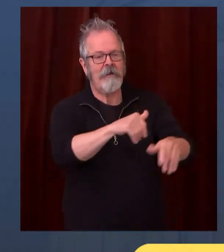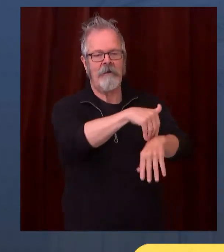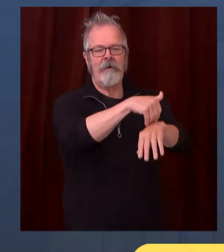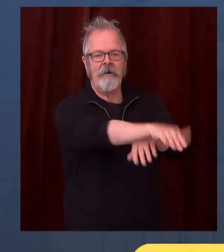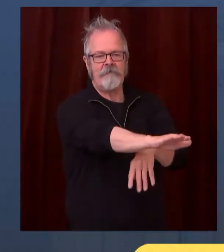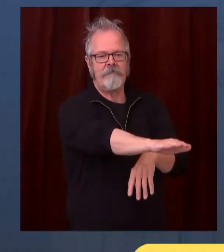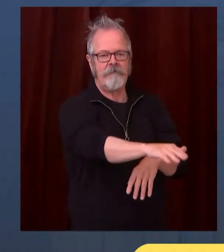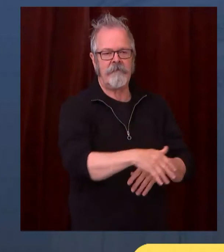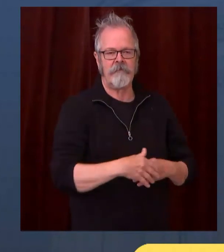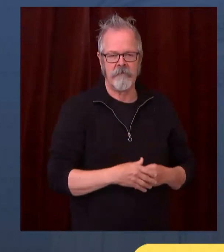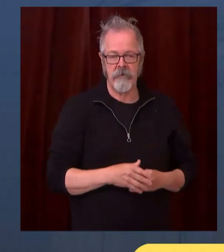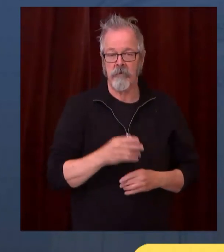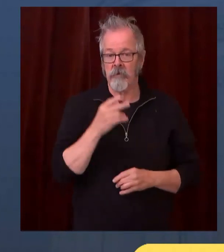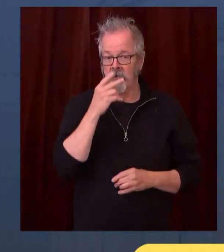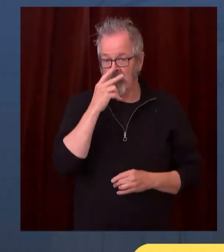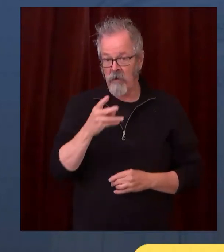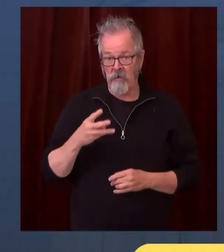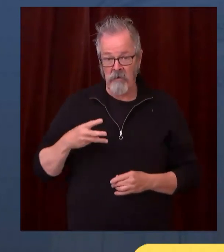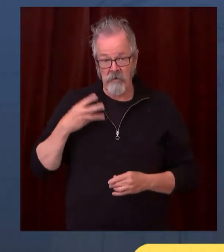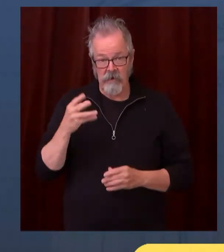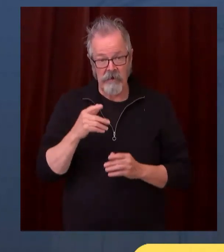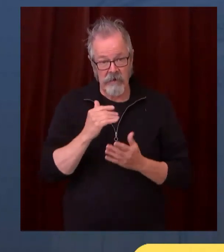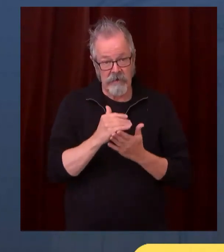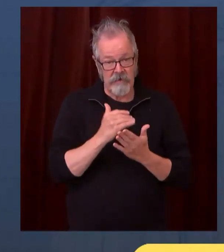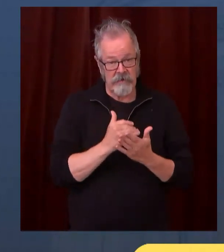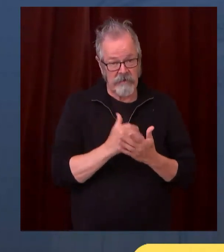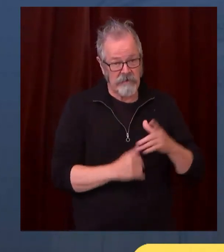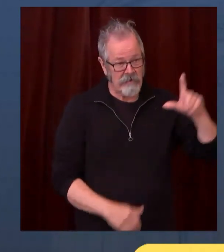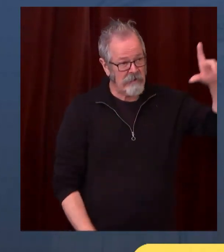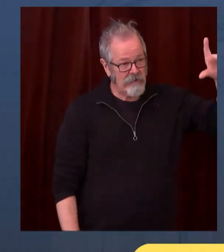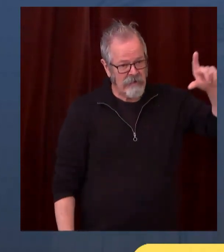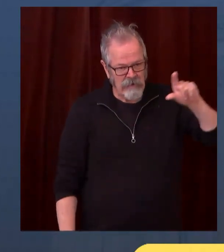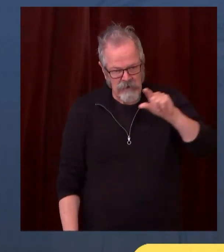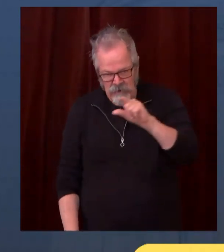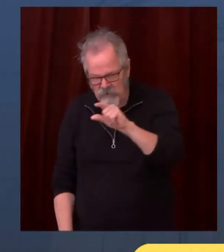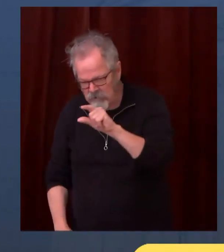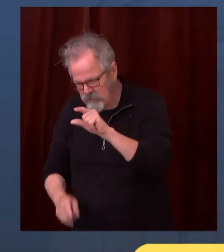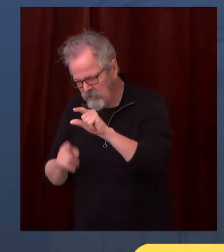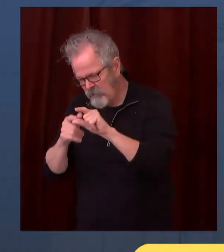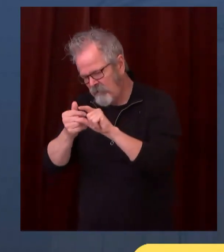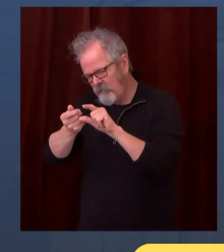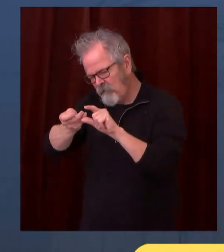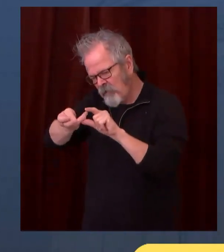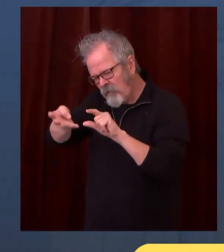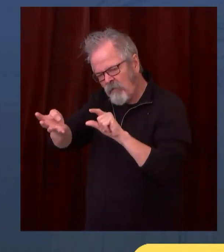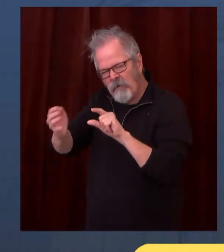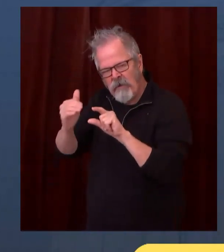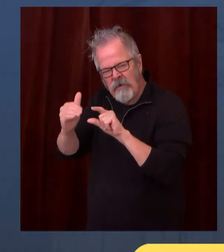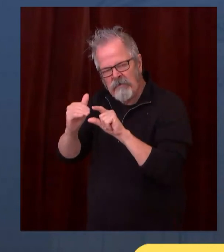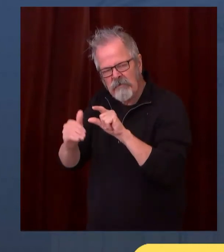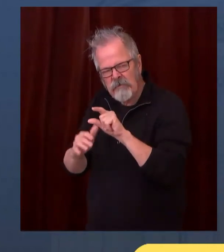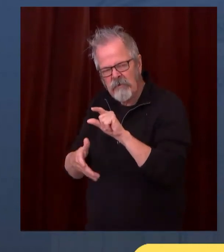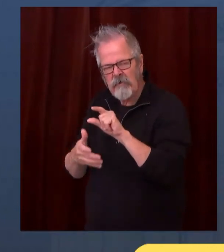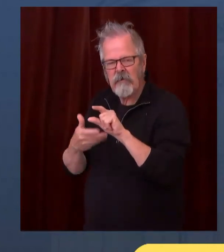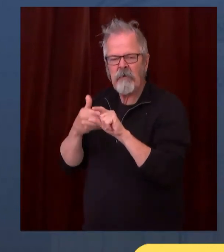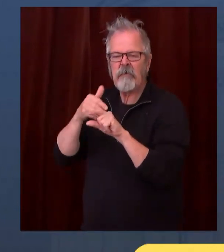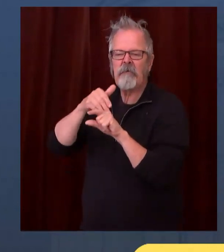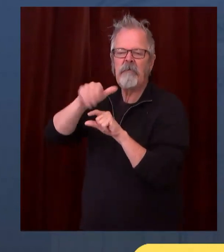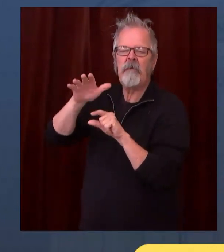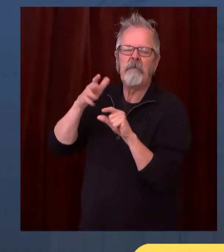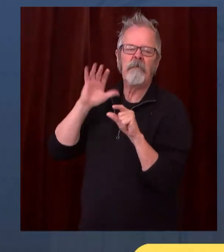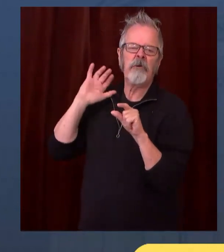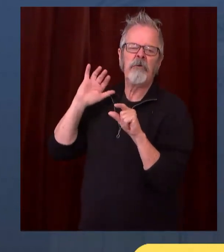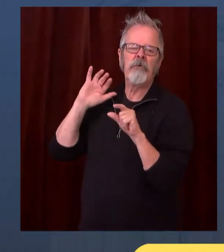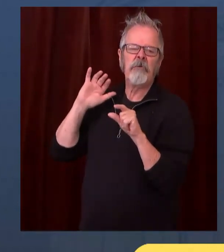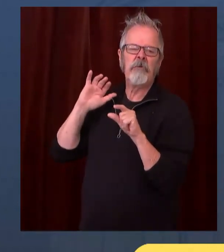the first shipment. And so, like much other stuff, these sort of supplies coming from the